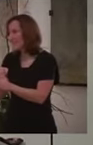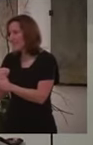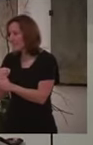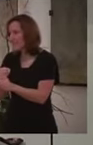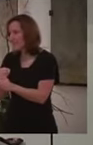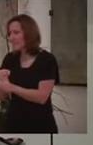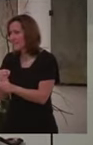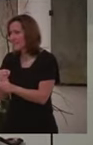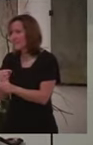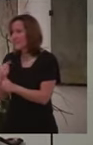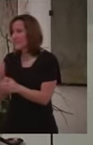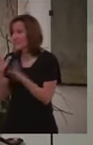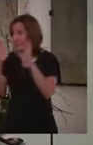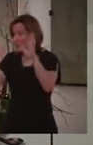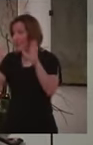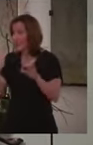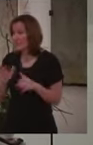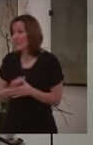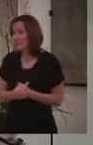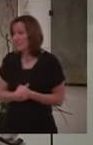they're really quite awesome.